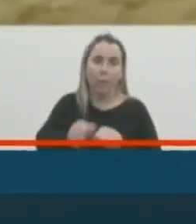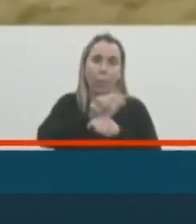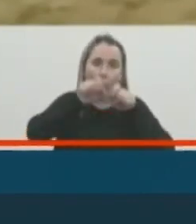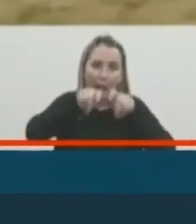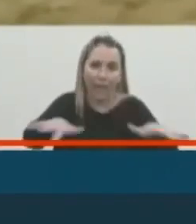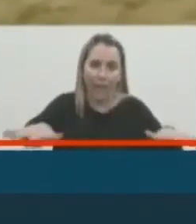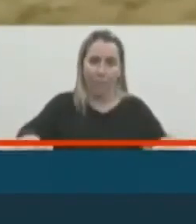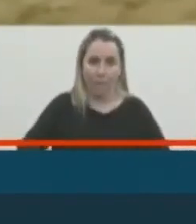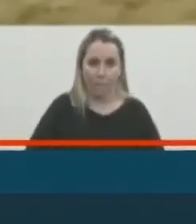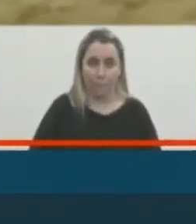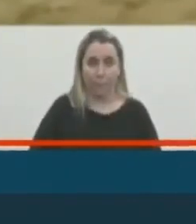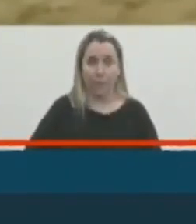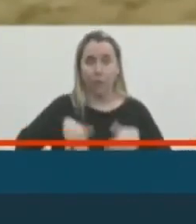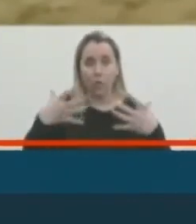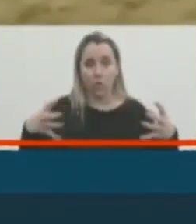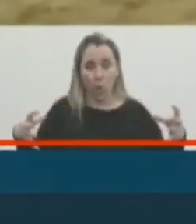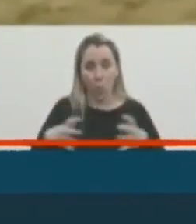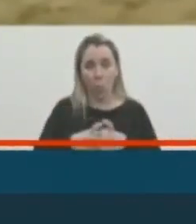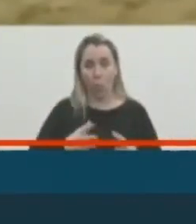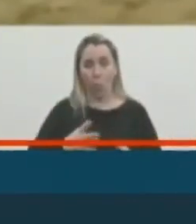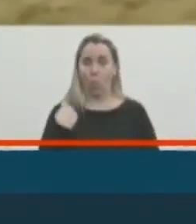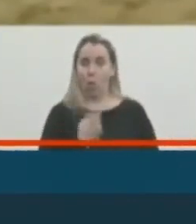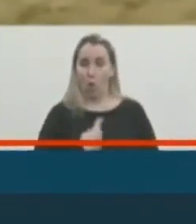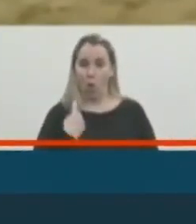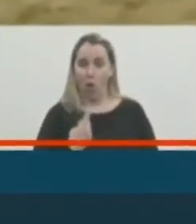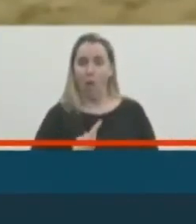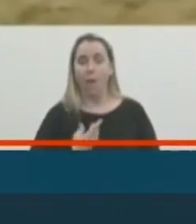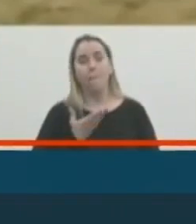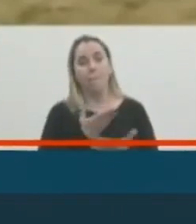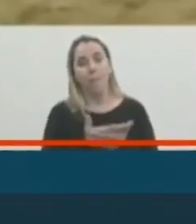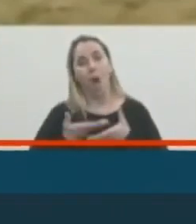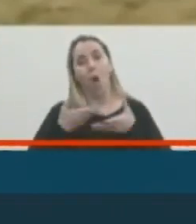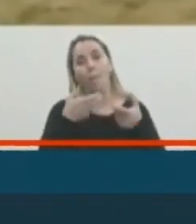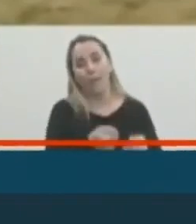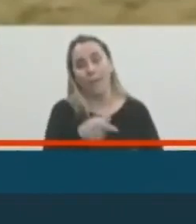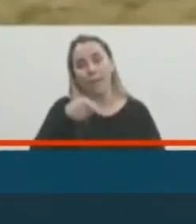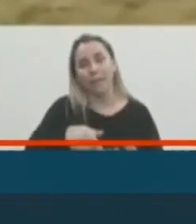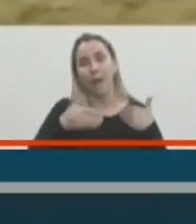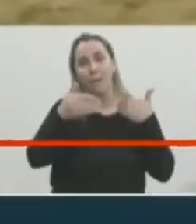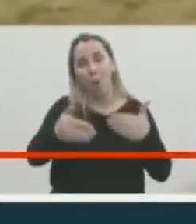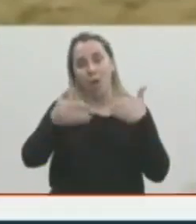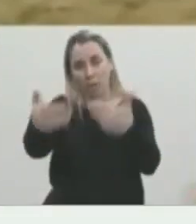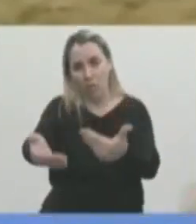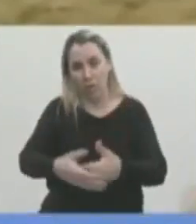that they can catch up with payments, or due to this extension that has many advantages.